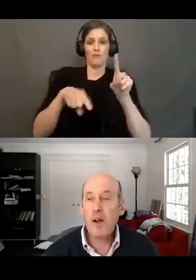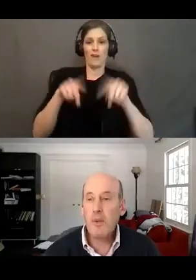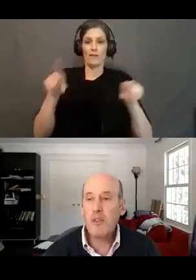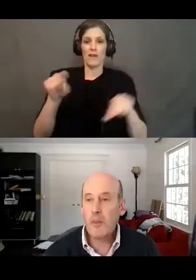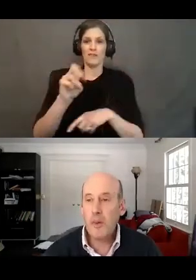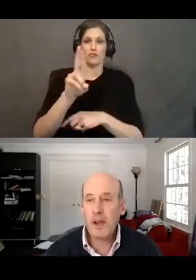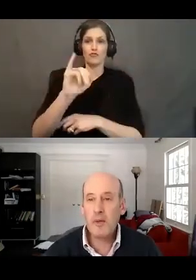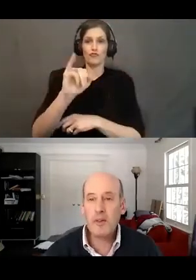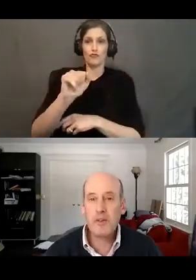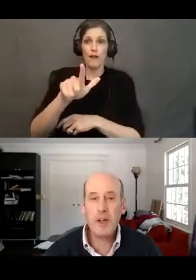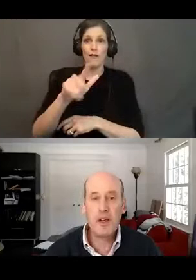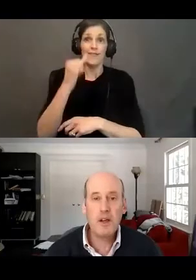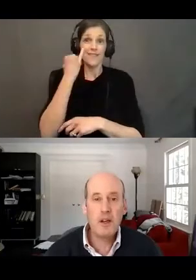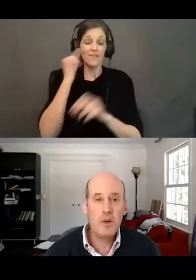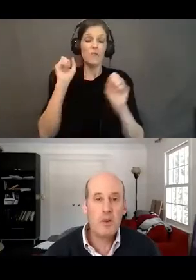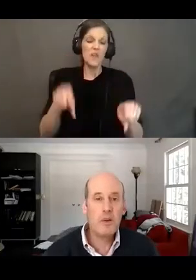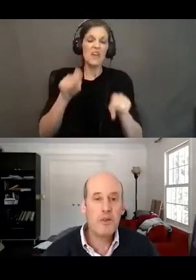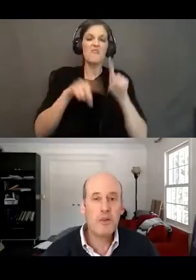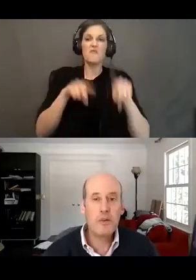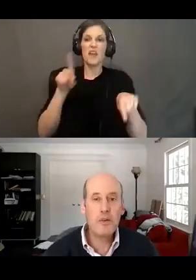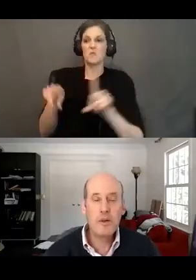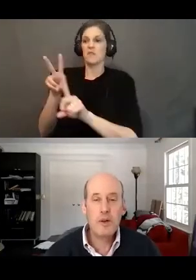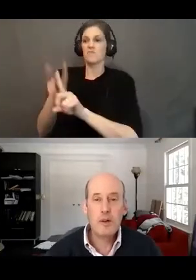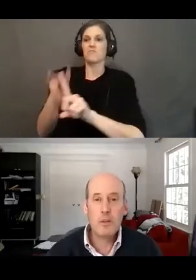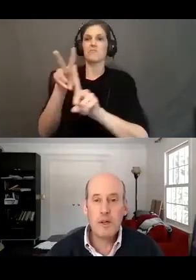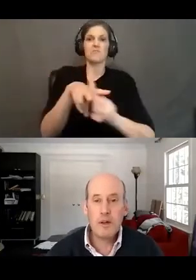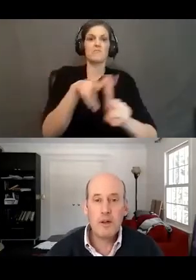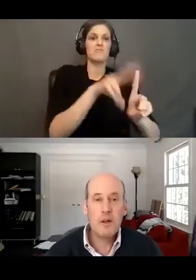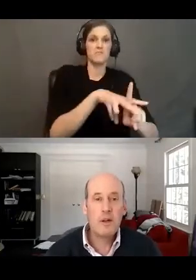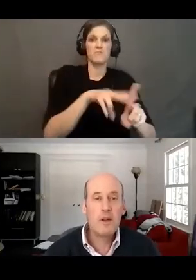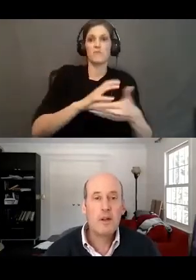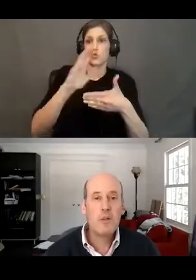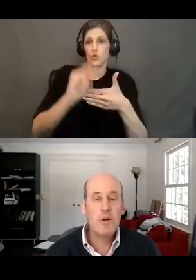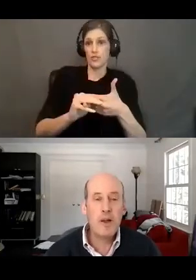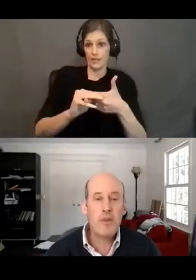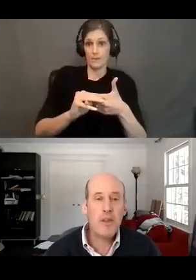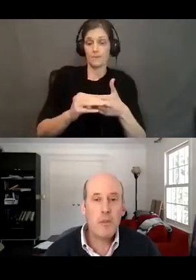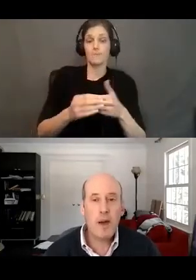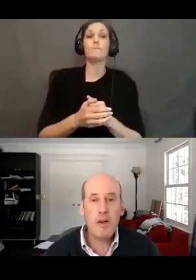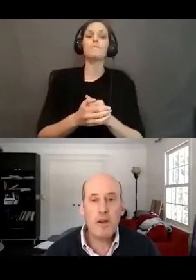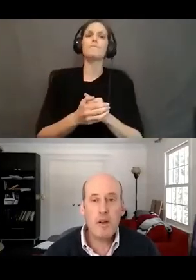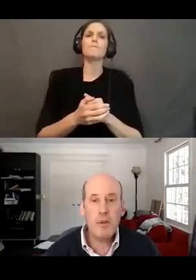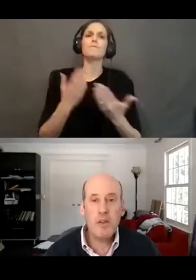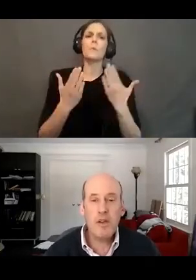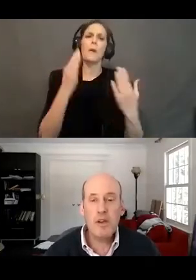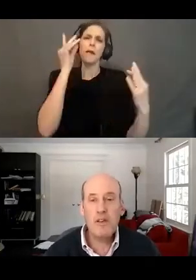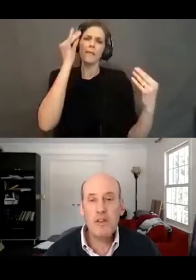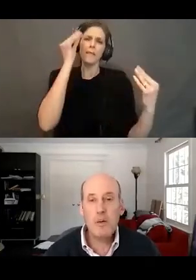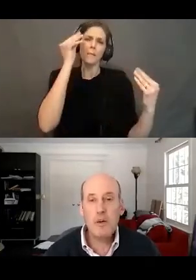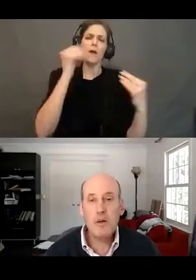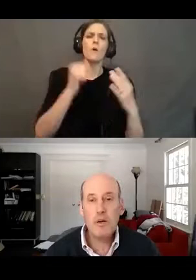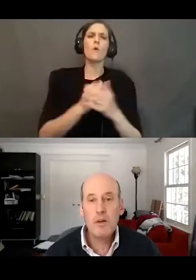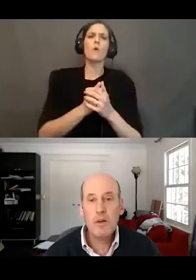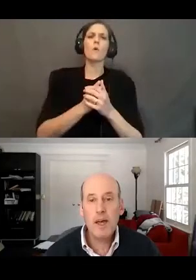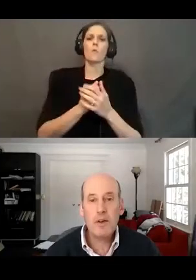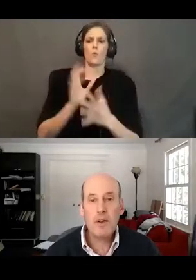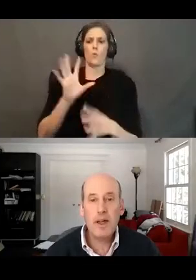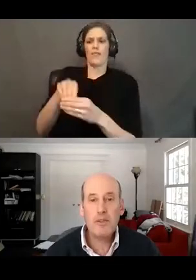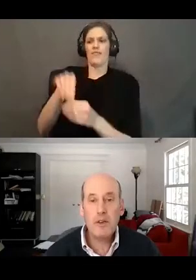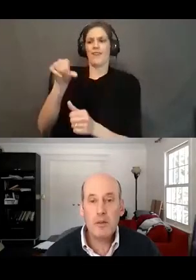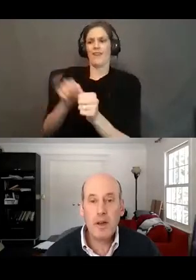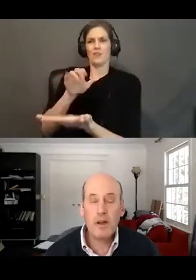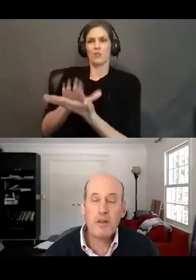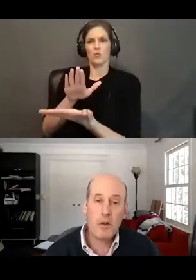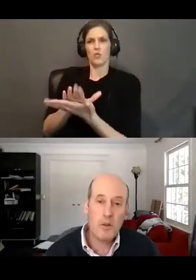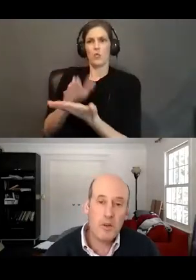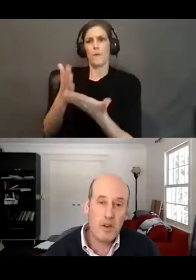we are able to randomly assign people to curricula, we might think about within each school having a left